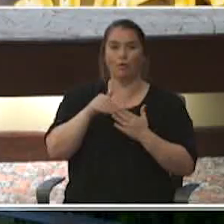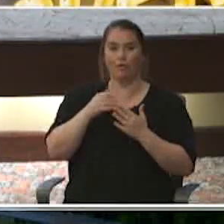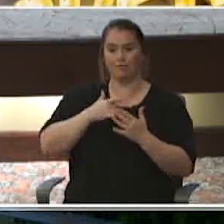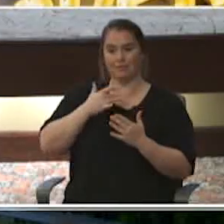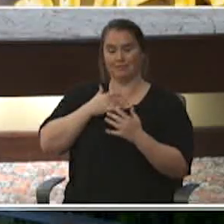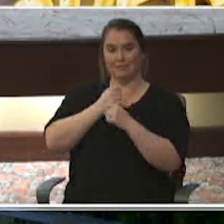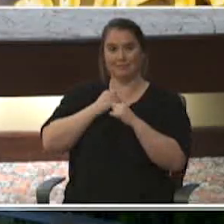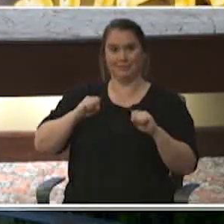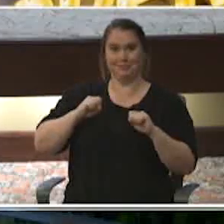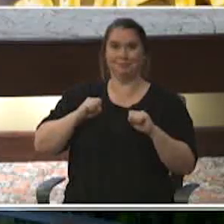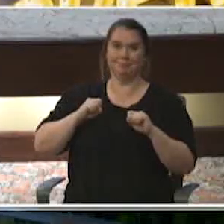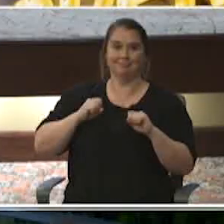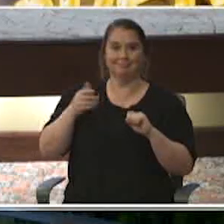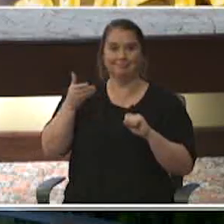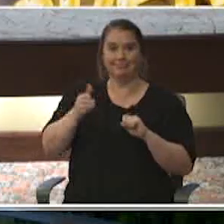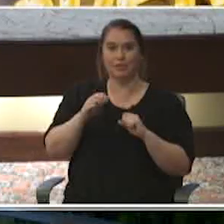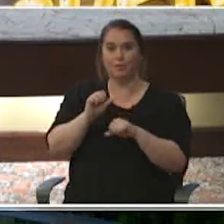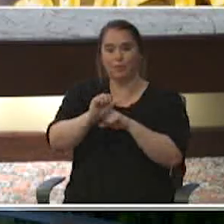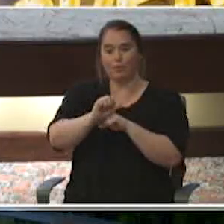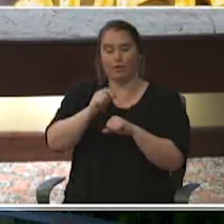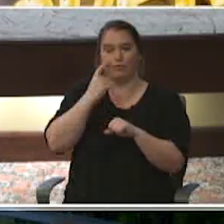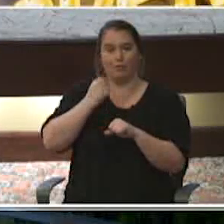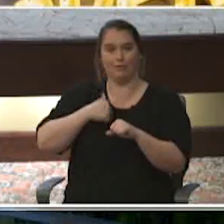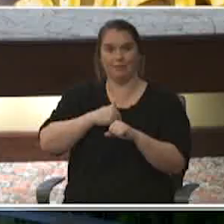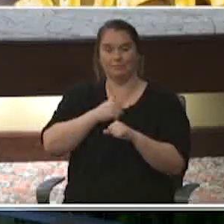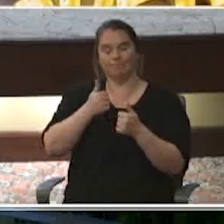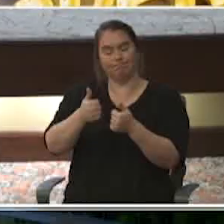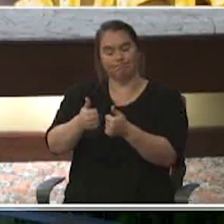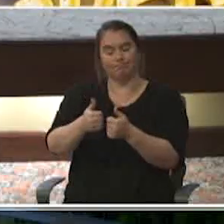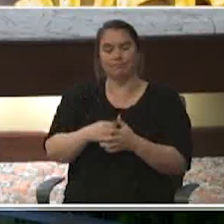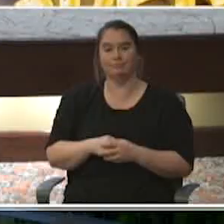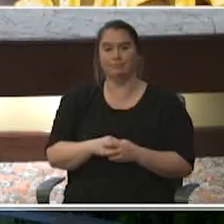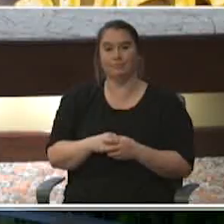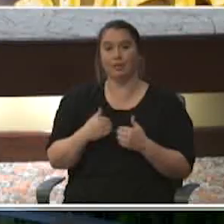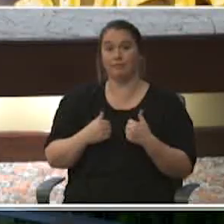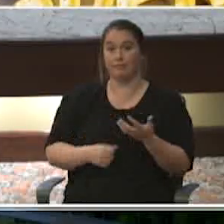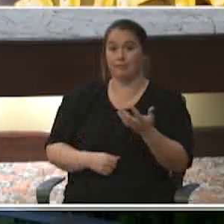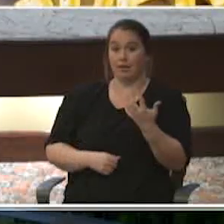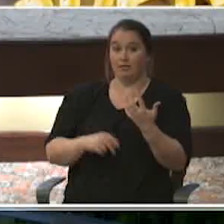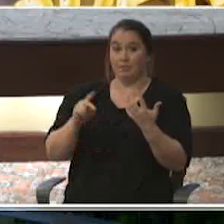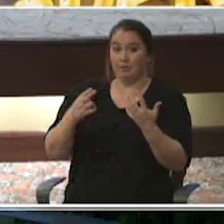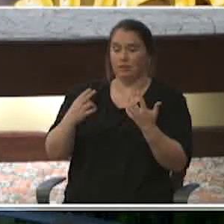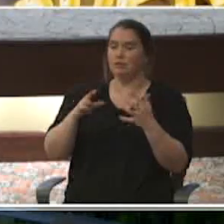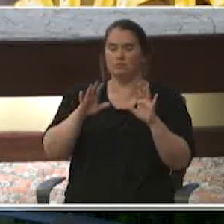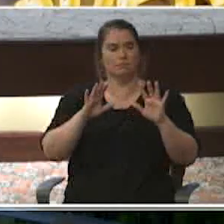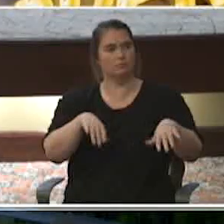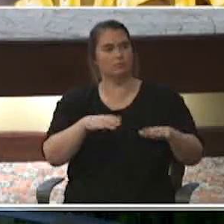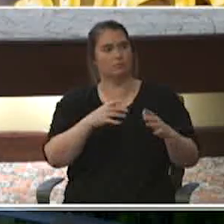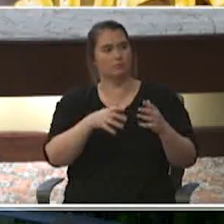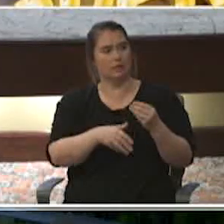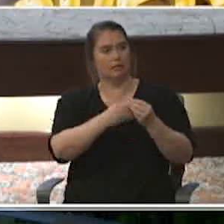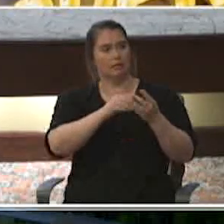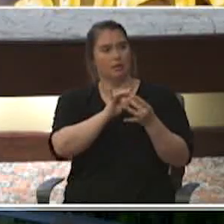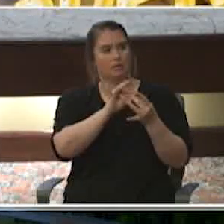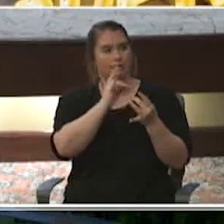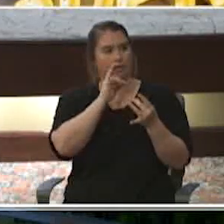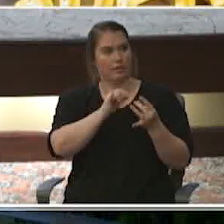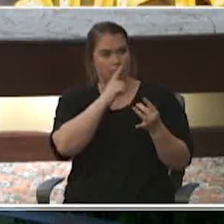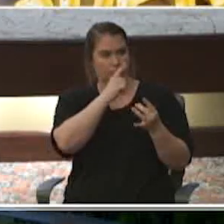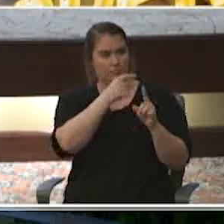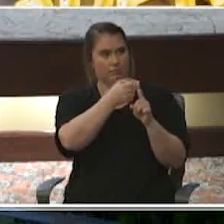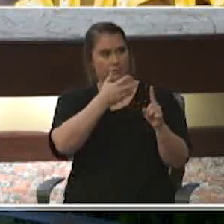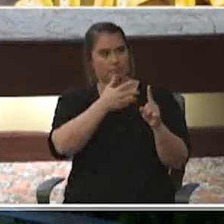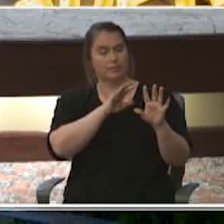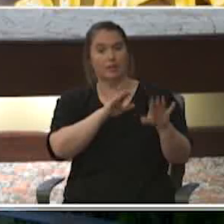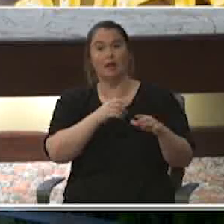those teams were working on our behalf. We have 5 public hearings. Can we yes, sir. comment on that? First of all,